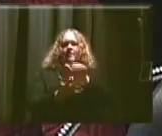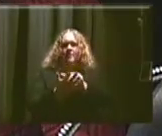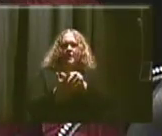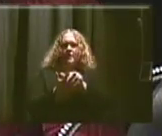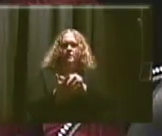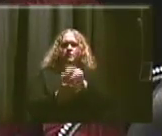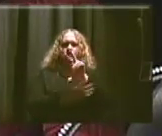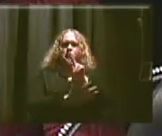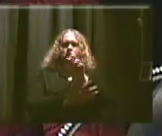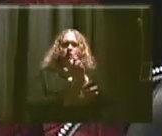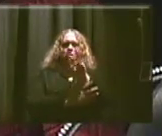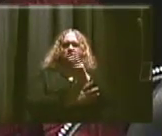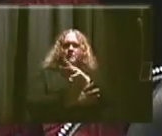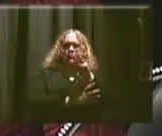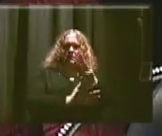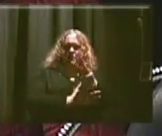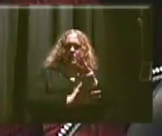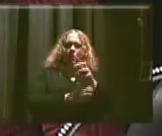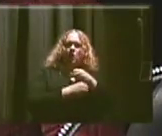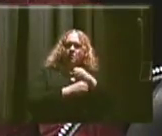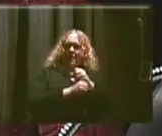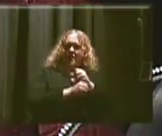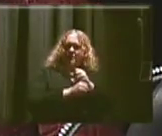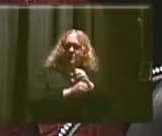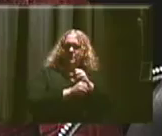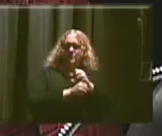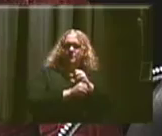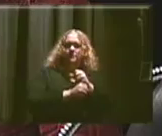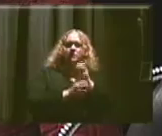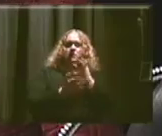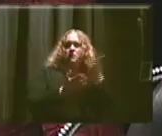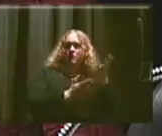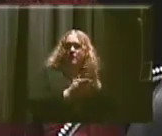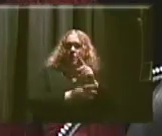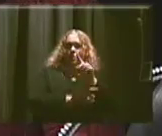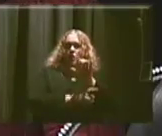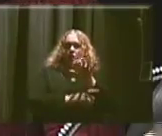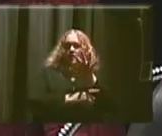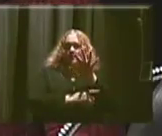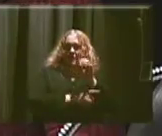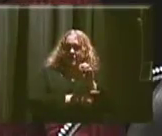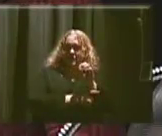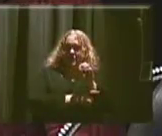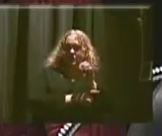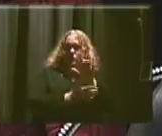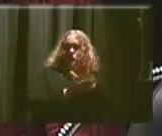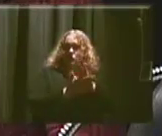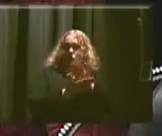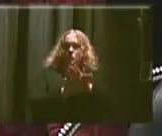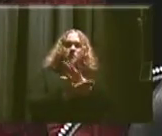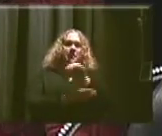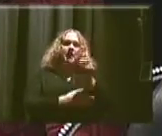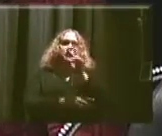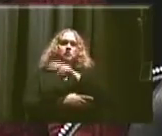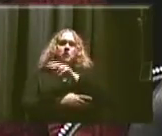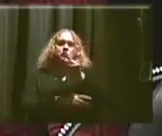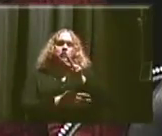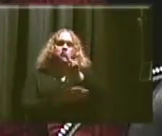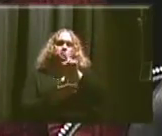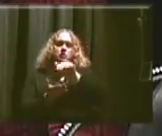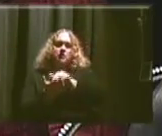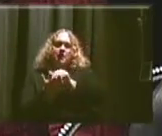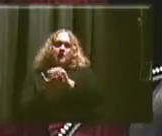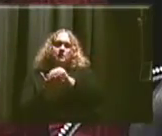45,266 links were made through the fifth month, serving 150 schools and over 22,000 students. We want to recognize